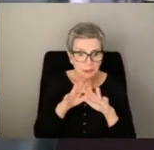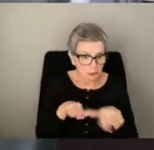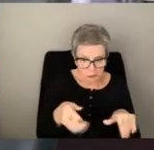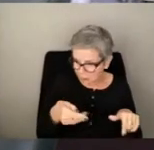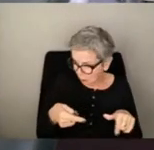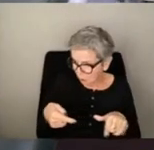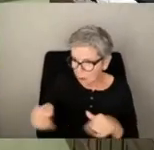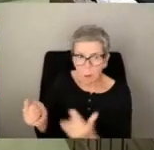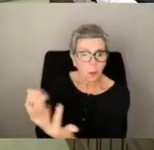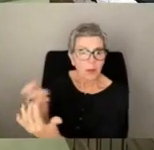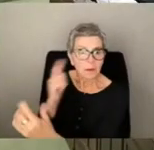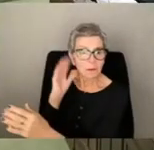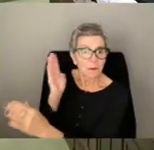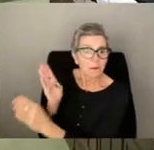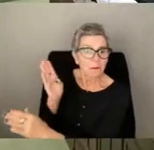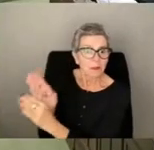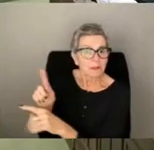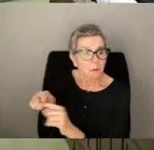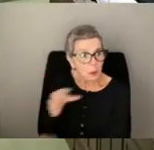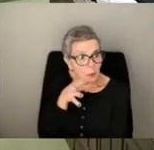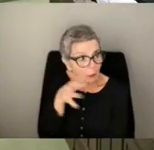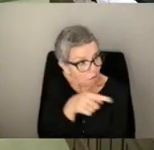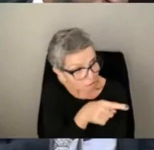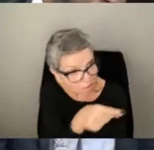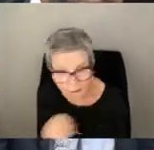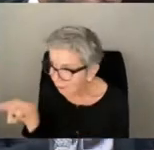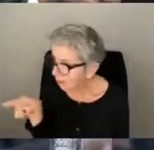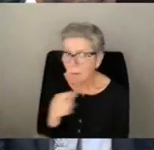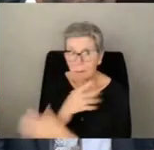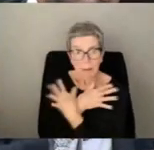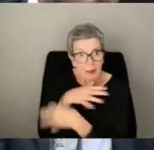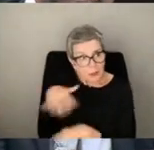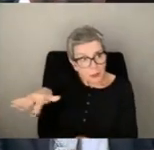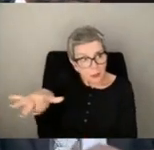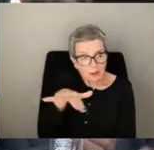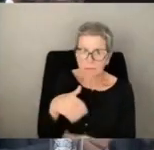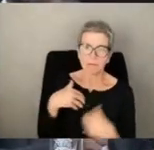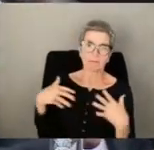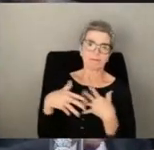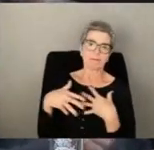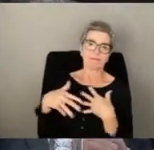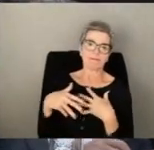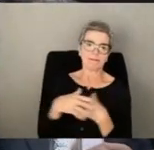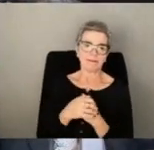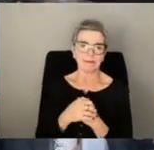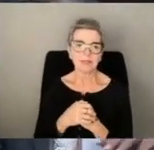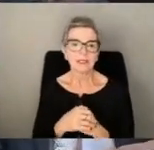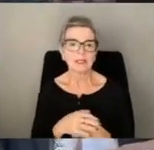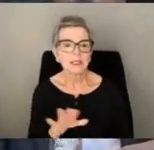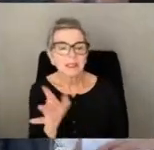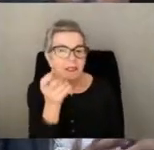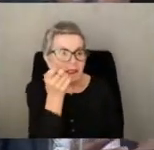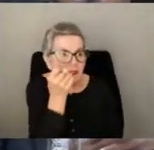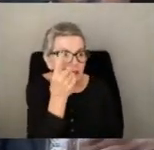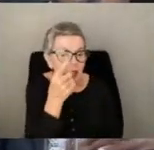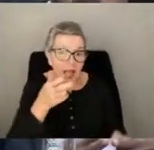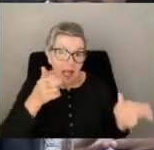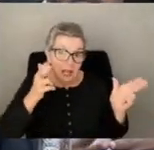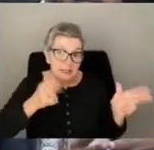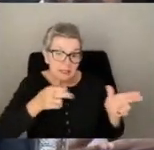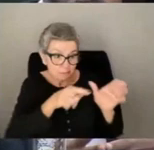the area. The honourable member for Banff-Kananaskis. Well, given again, hunting bears does not reduce conflict.